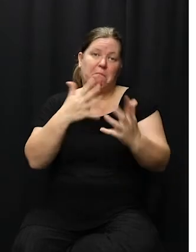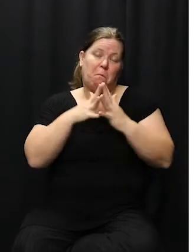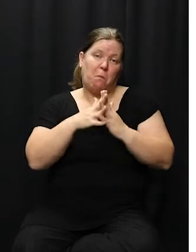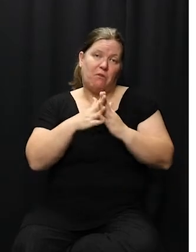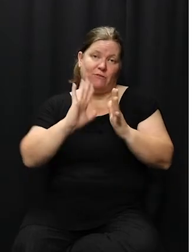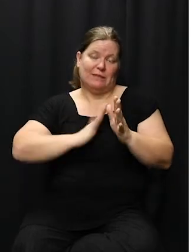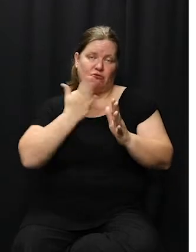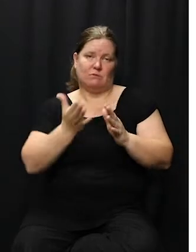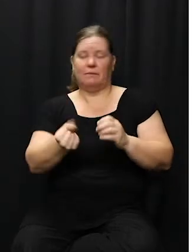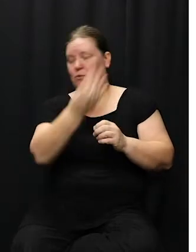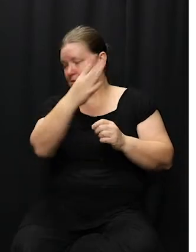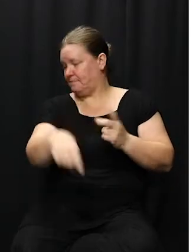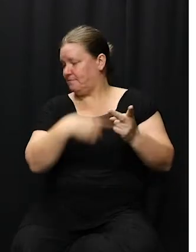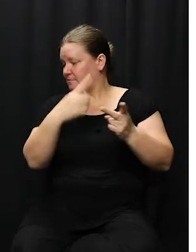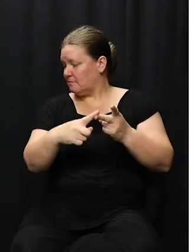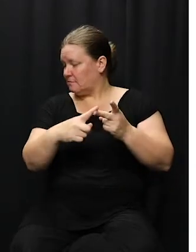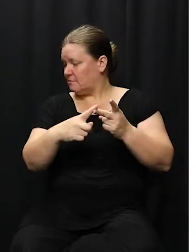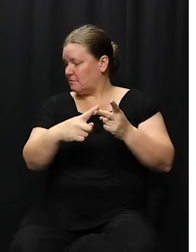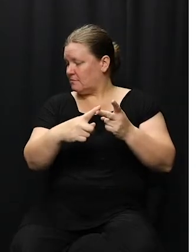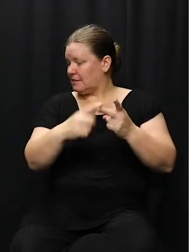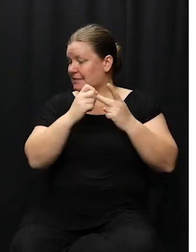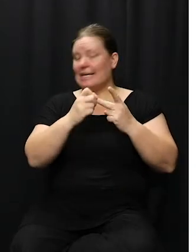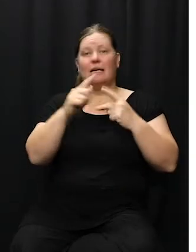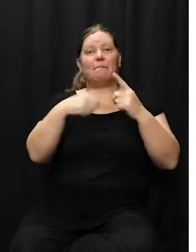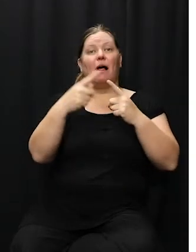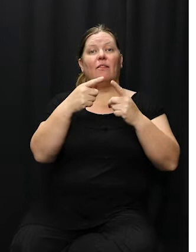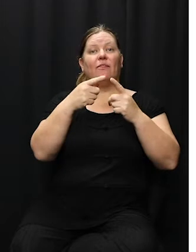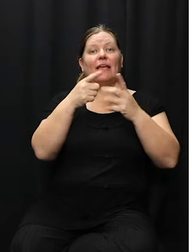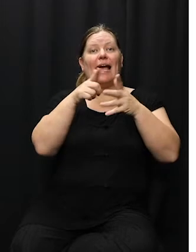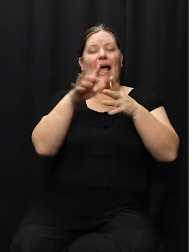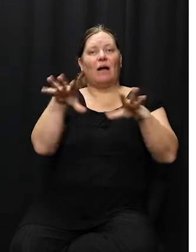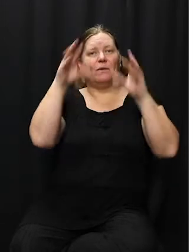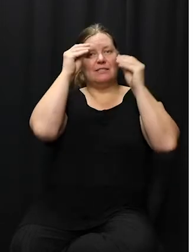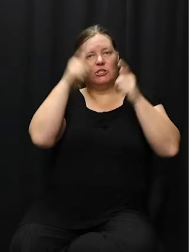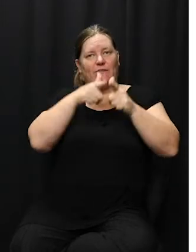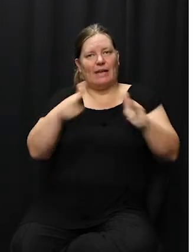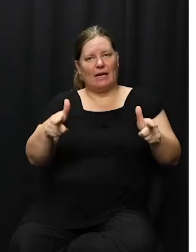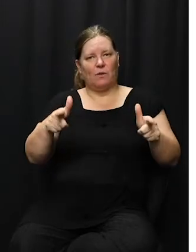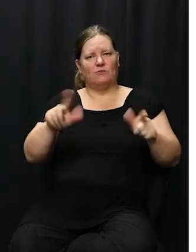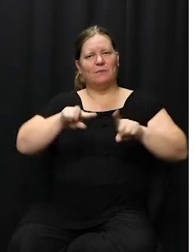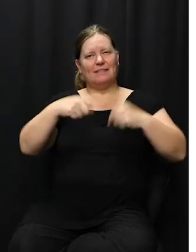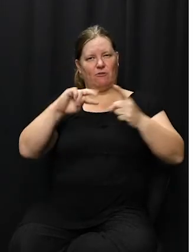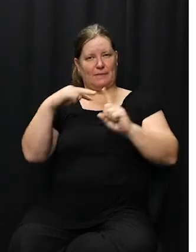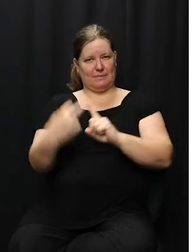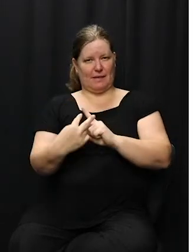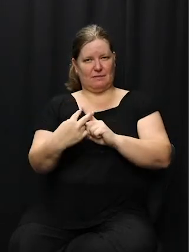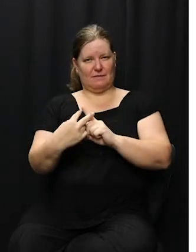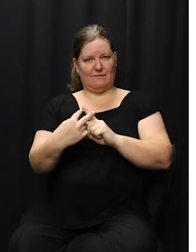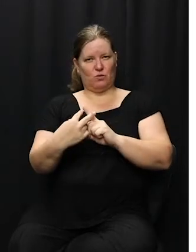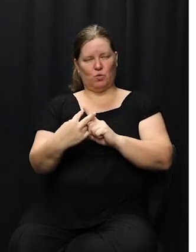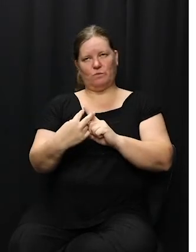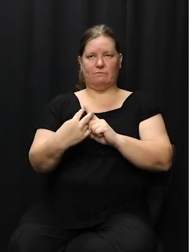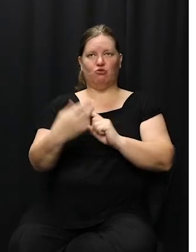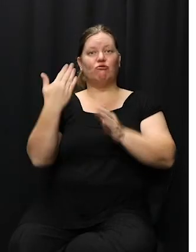fine. It's worth it if you're interested, but have a look. The second one is about the acquisition of language from a different perspective